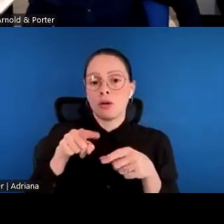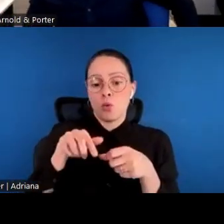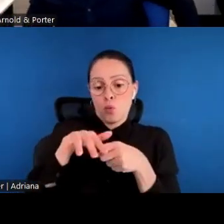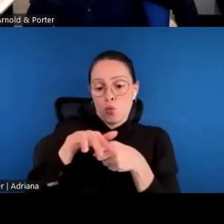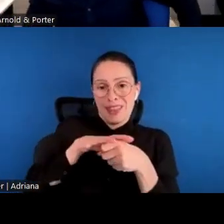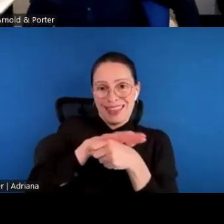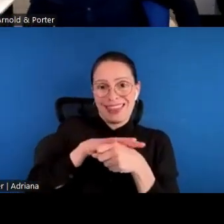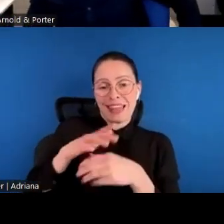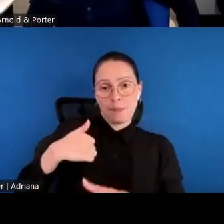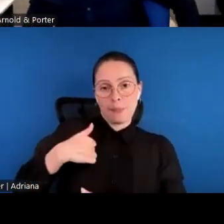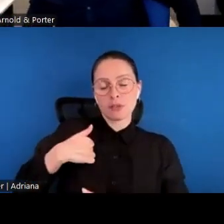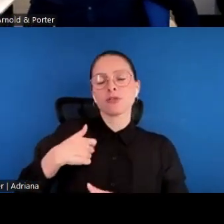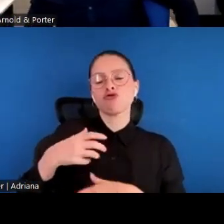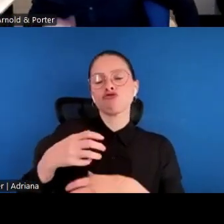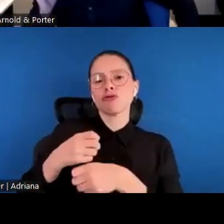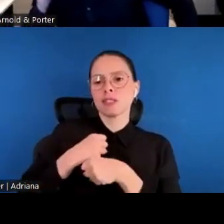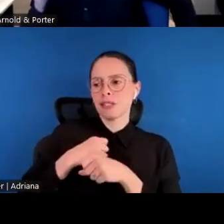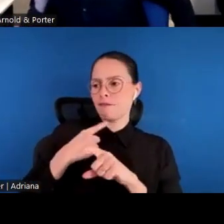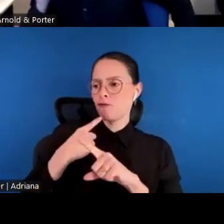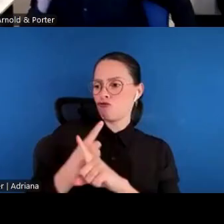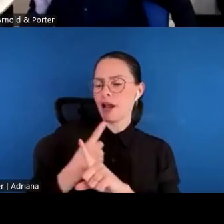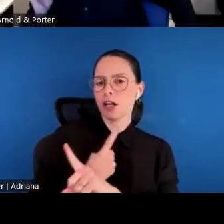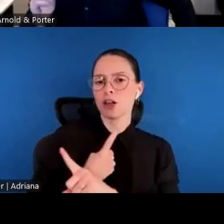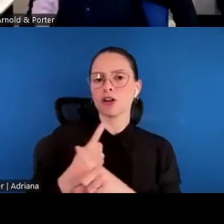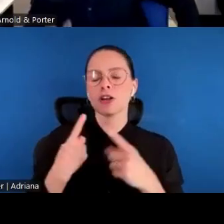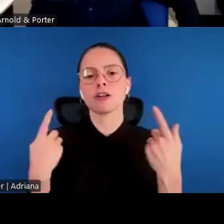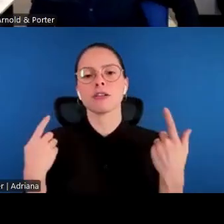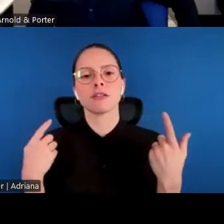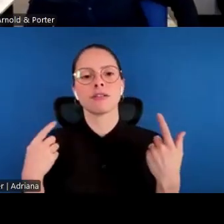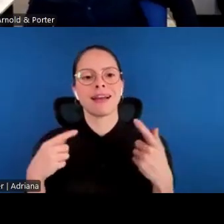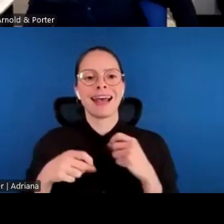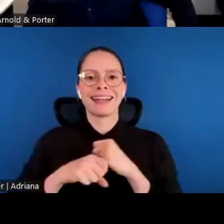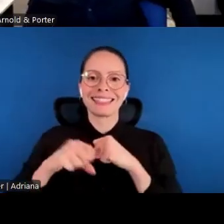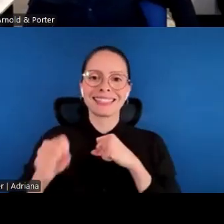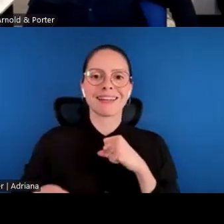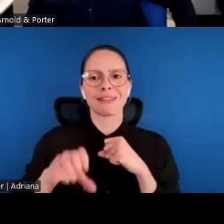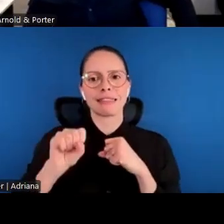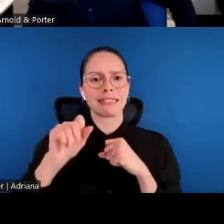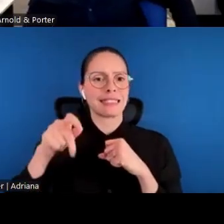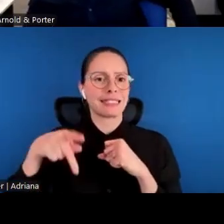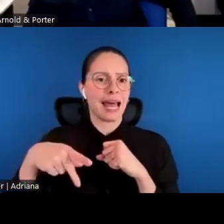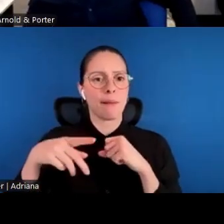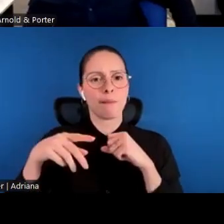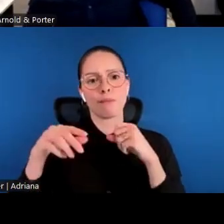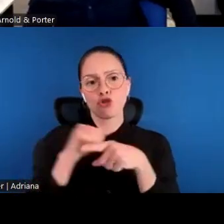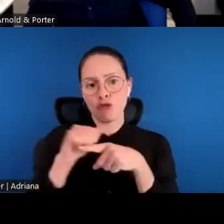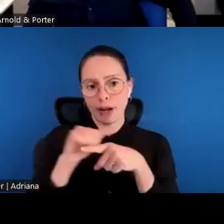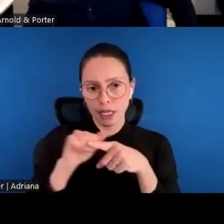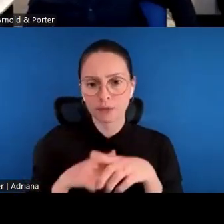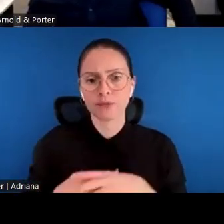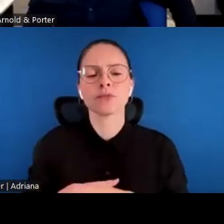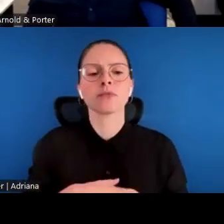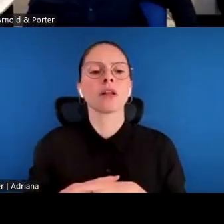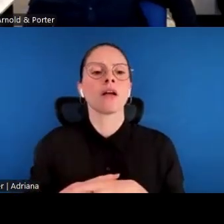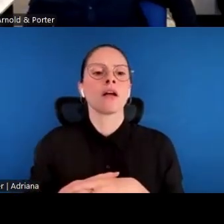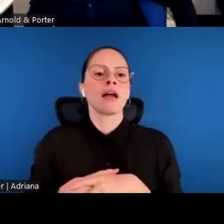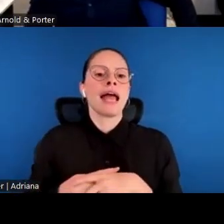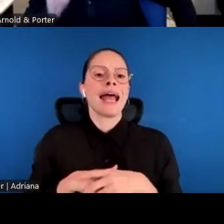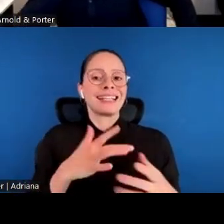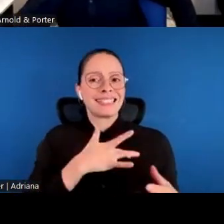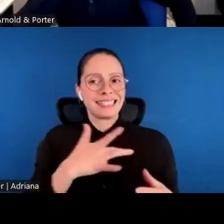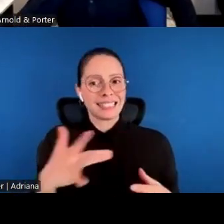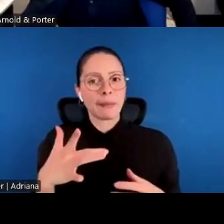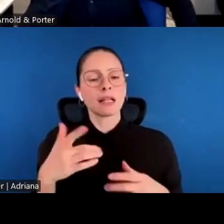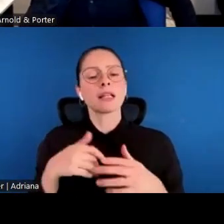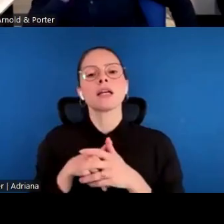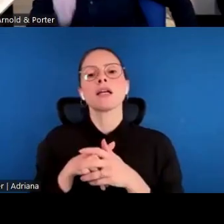receive regular and extensive what's called SAPR training. And frequently when you go into barracks or on bases, you will see a